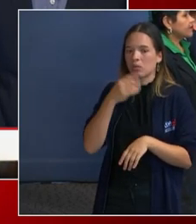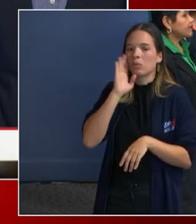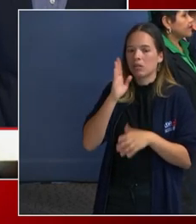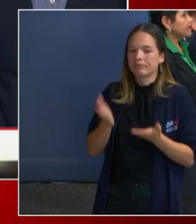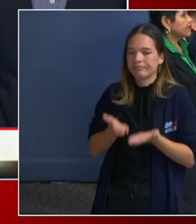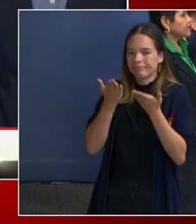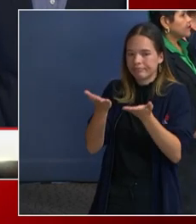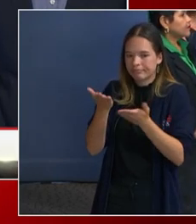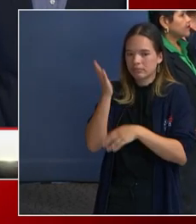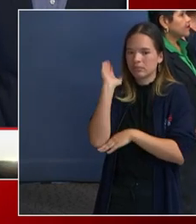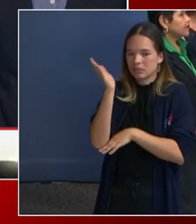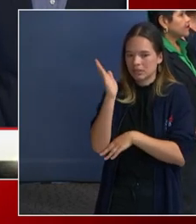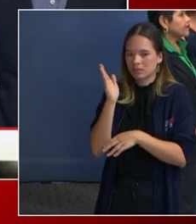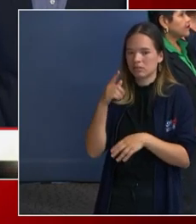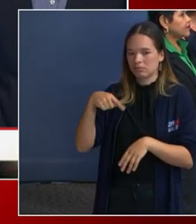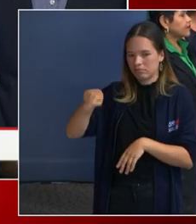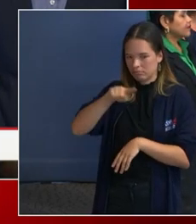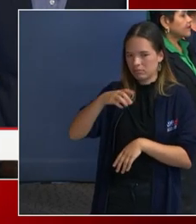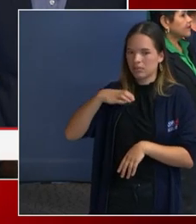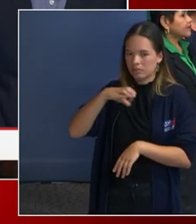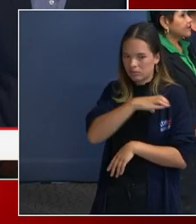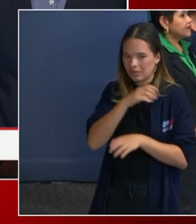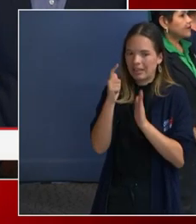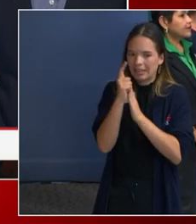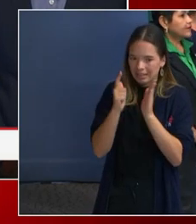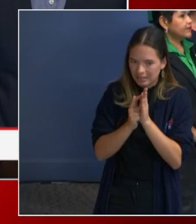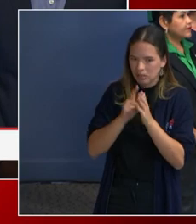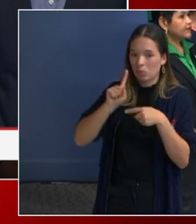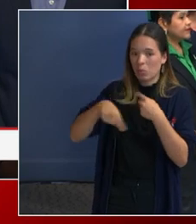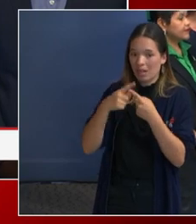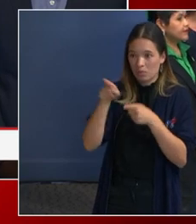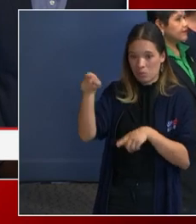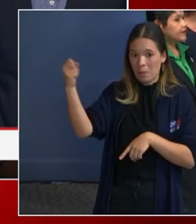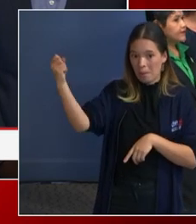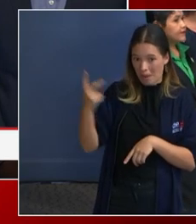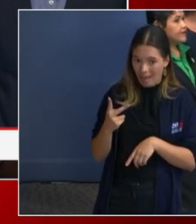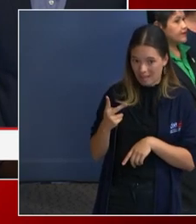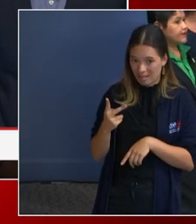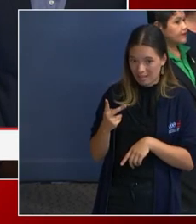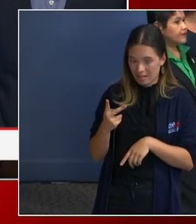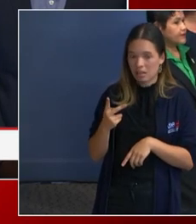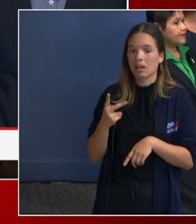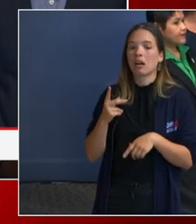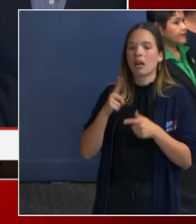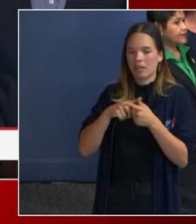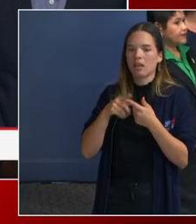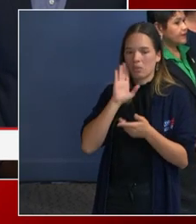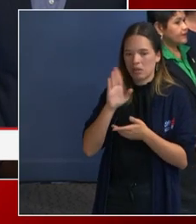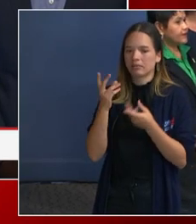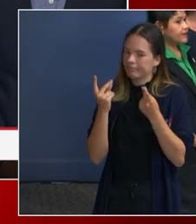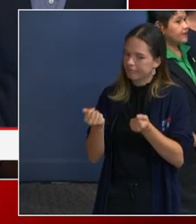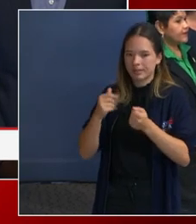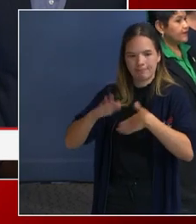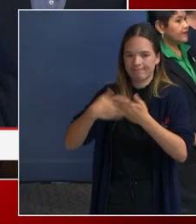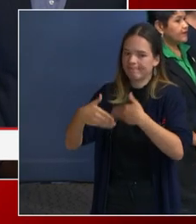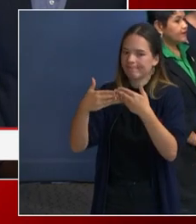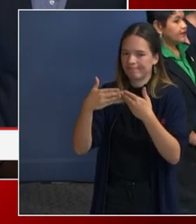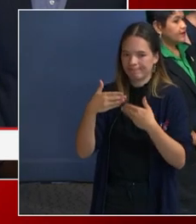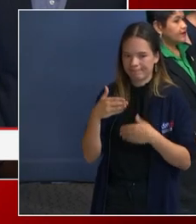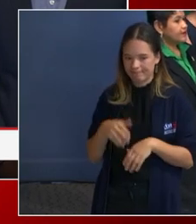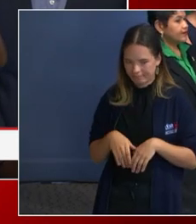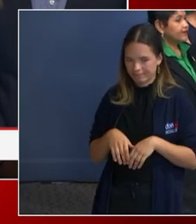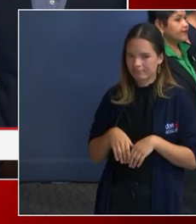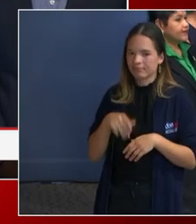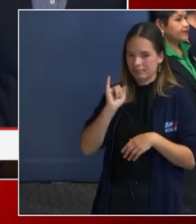council legislation when they get back. And then we will work very quickly to get the services set